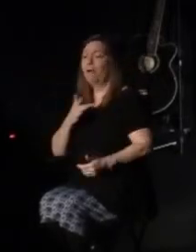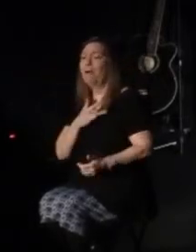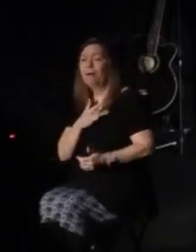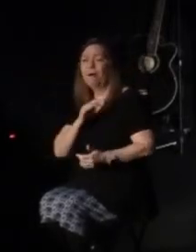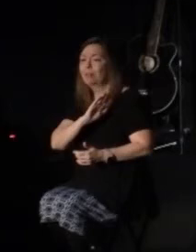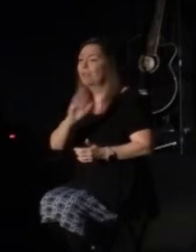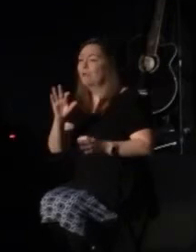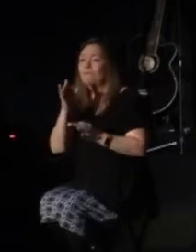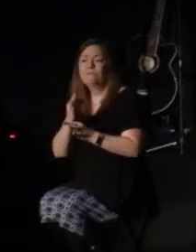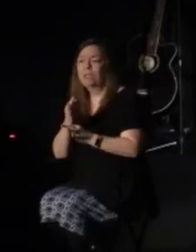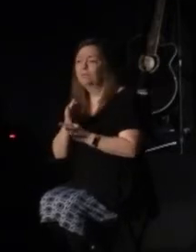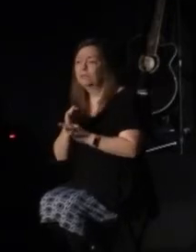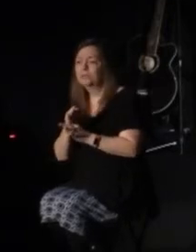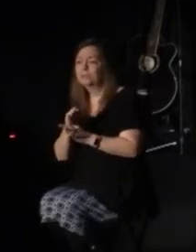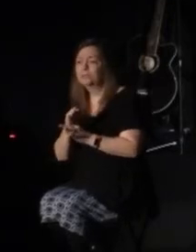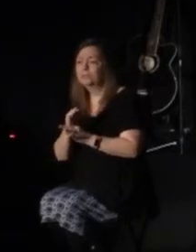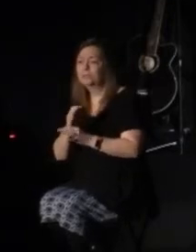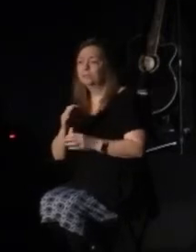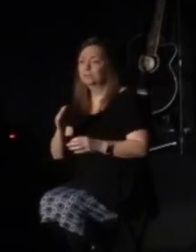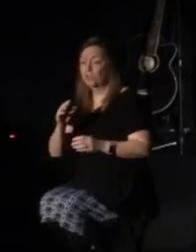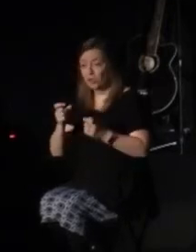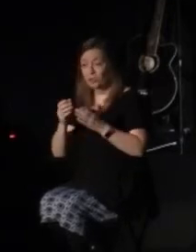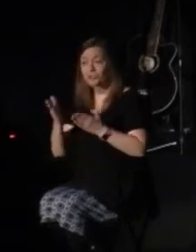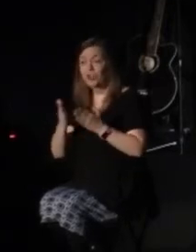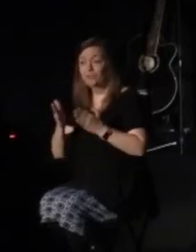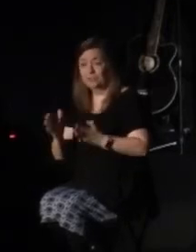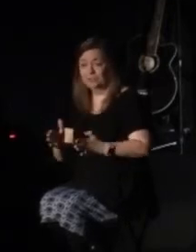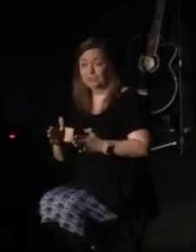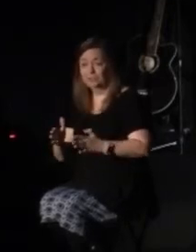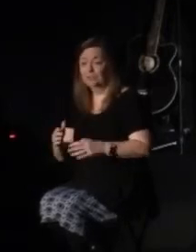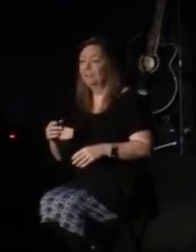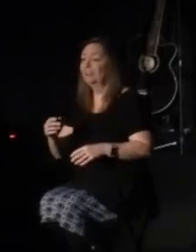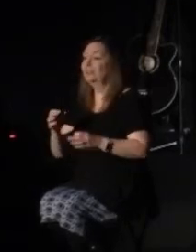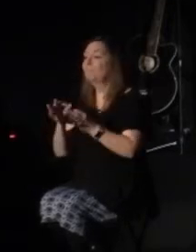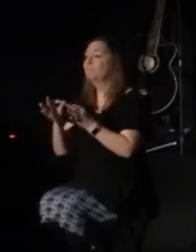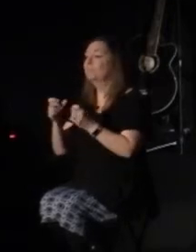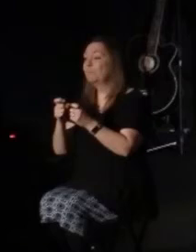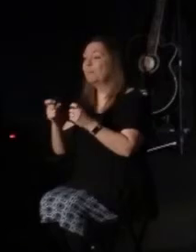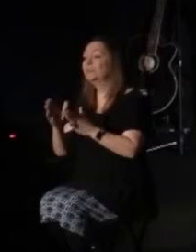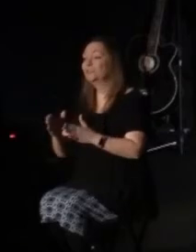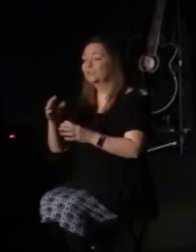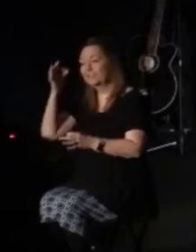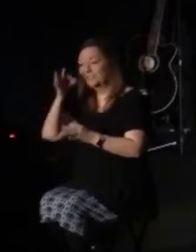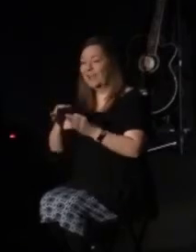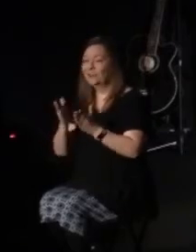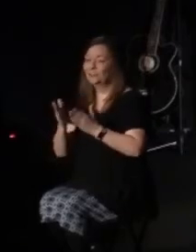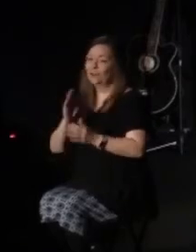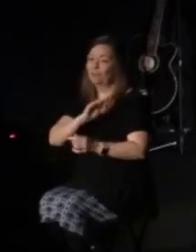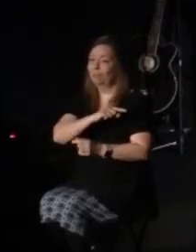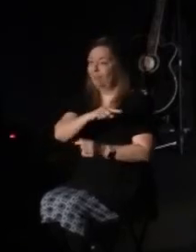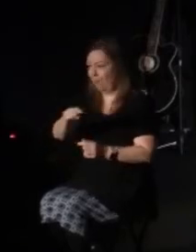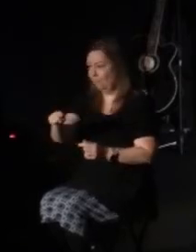faithfulness of his servants that he decides to serve them. And that is a powerful picture